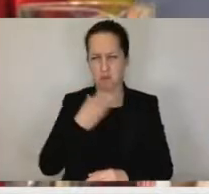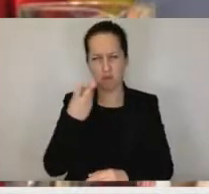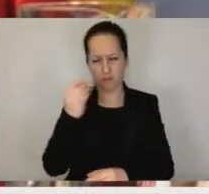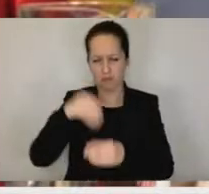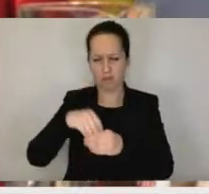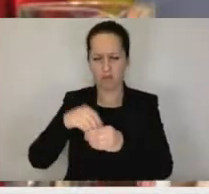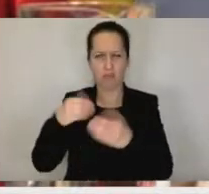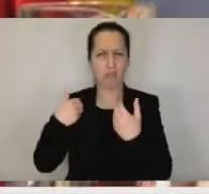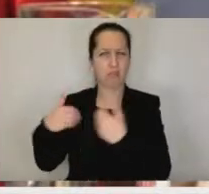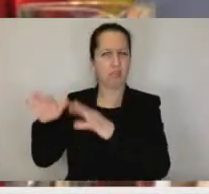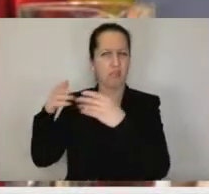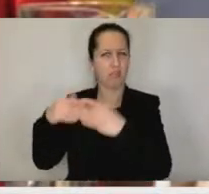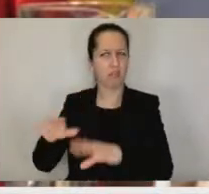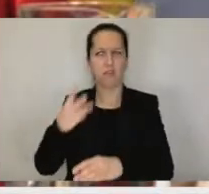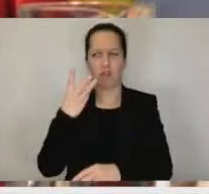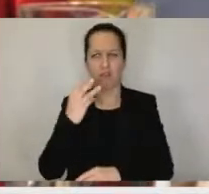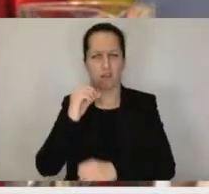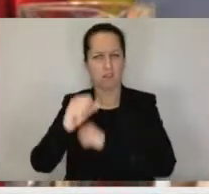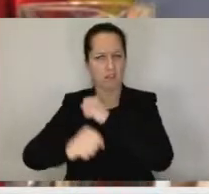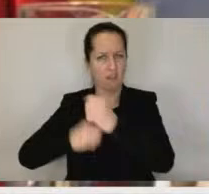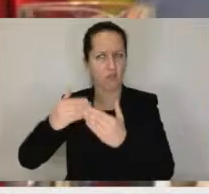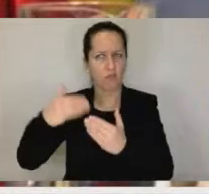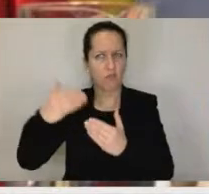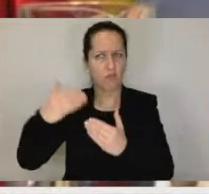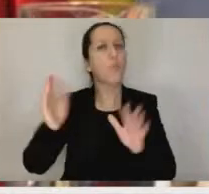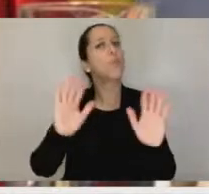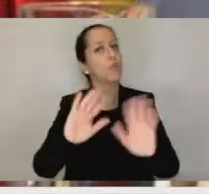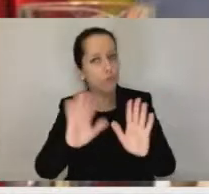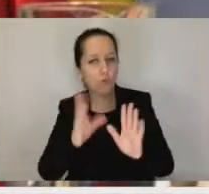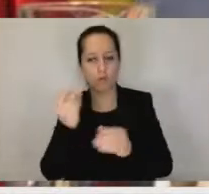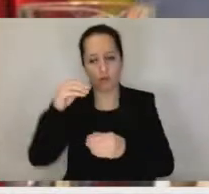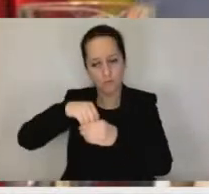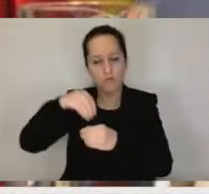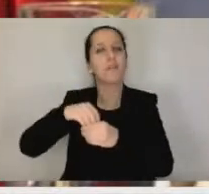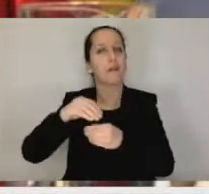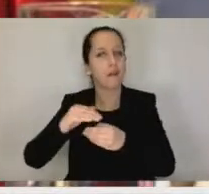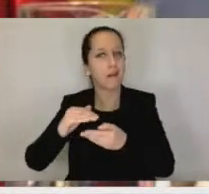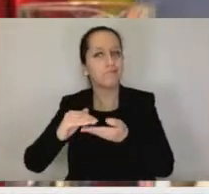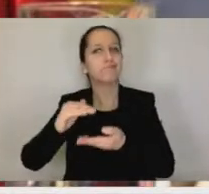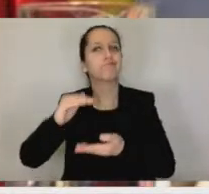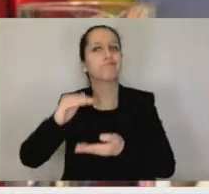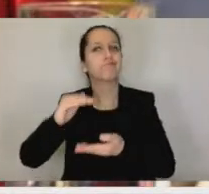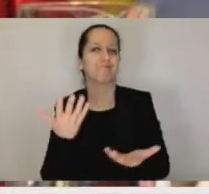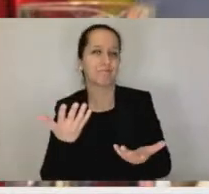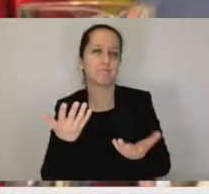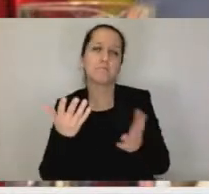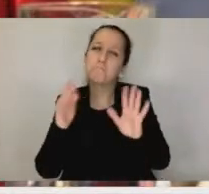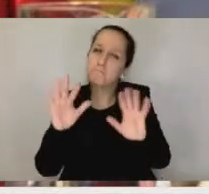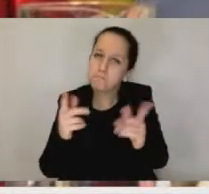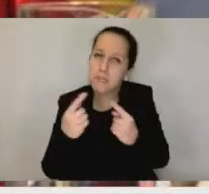and useful policy directions. It's not a complete answer, Sorry, Alberto.